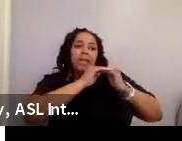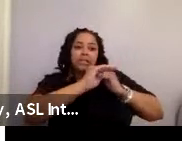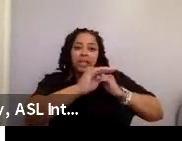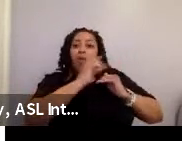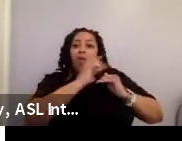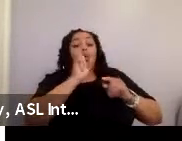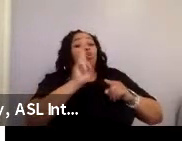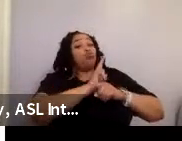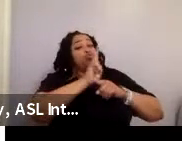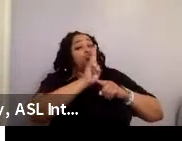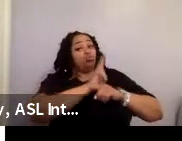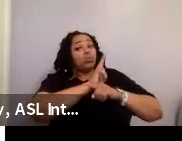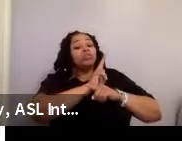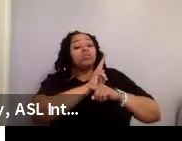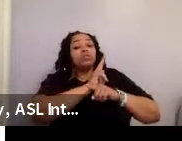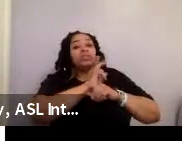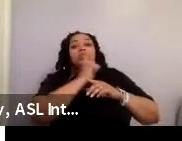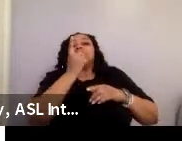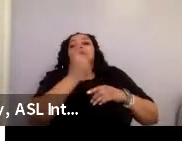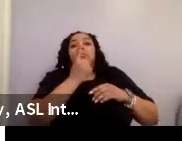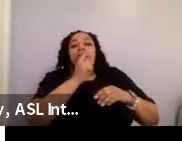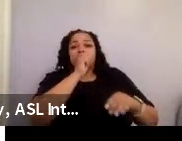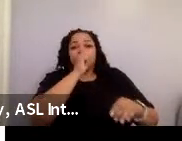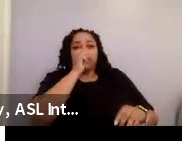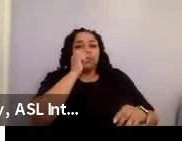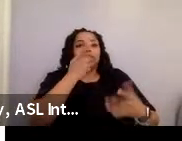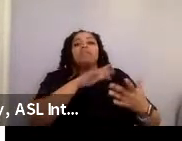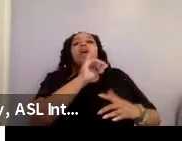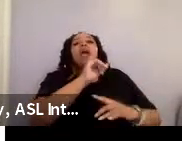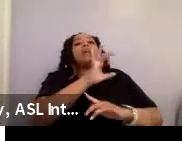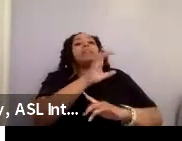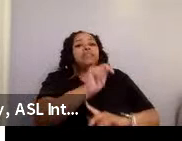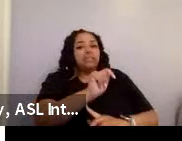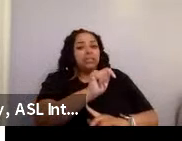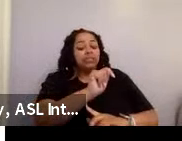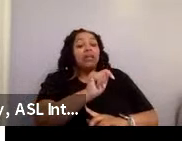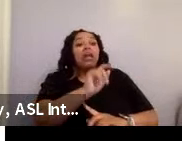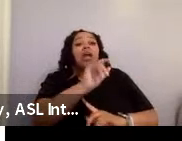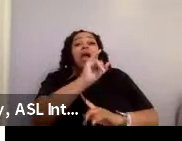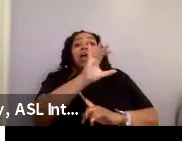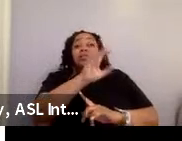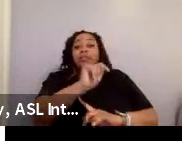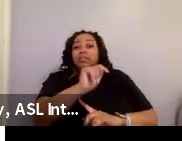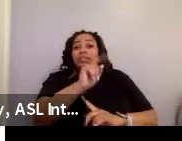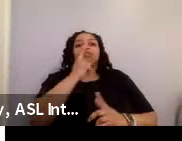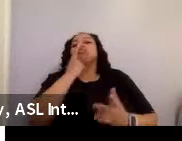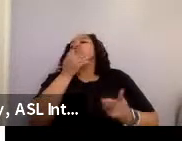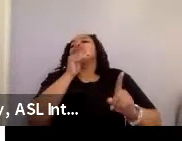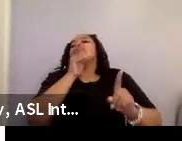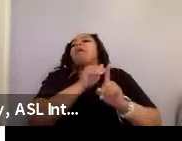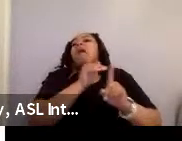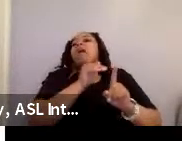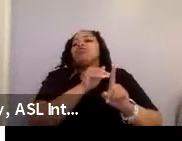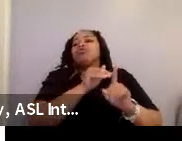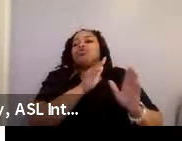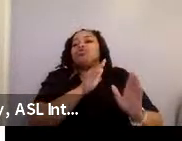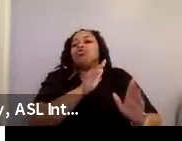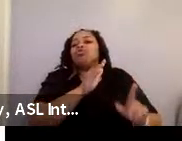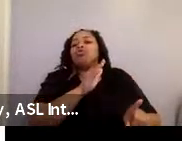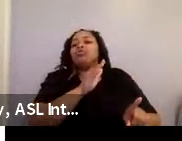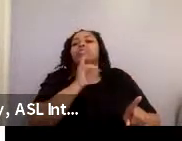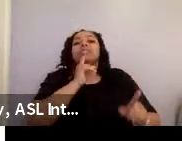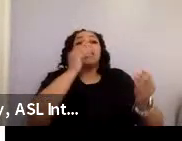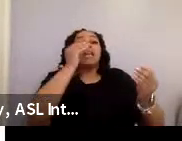using something is if it's ICT. And ICT, as just a reminder, is